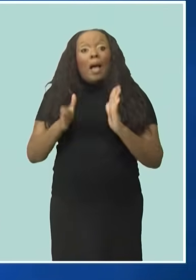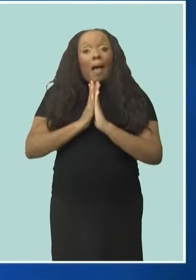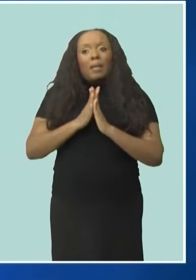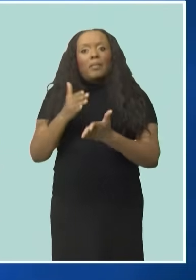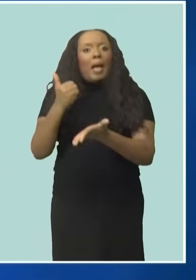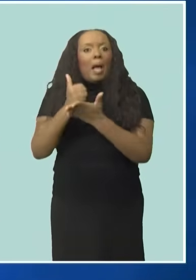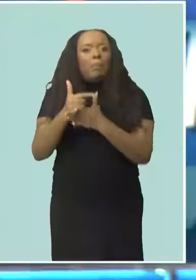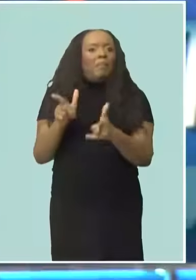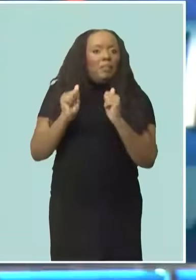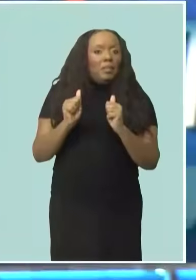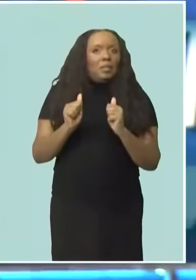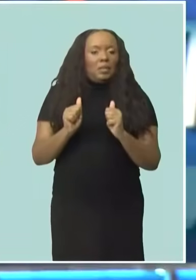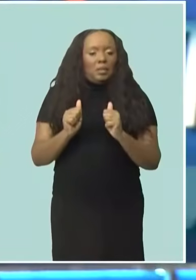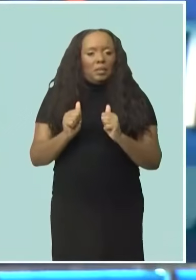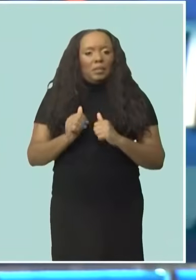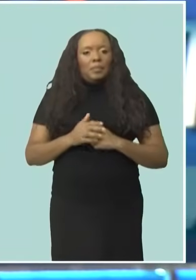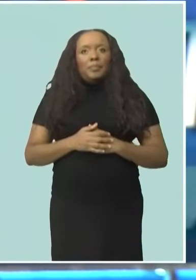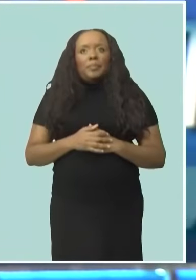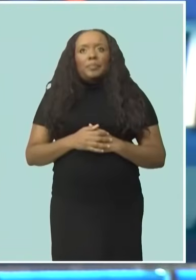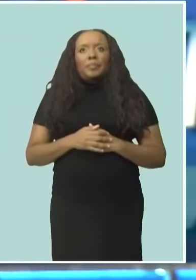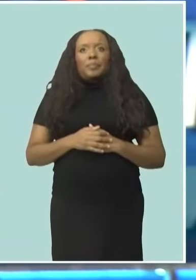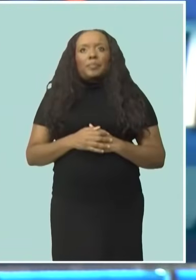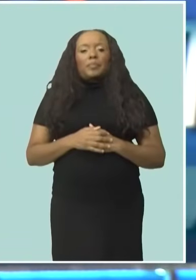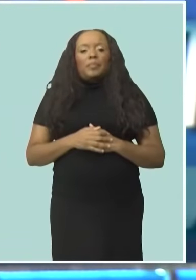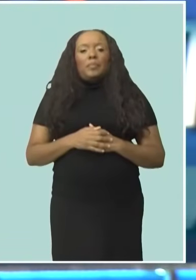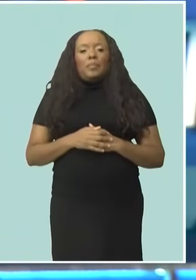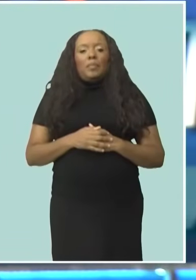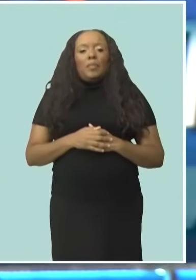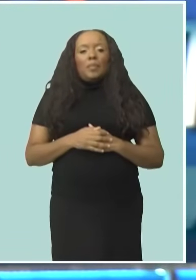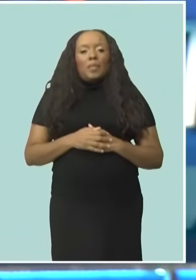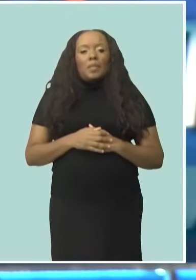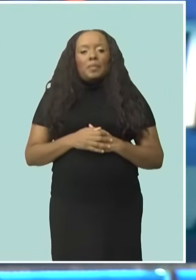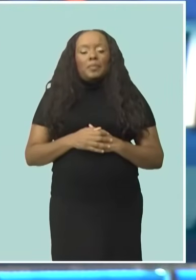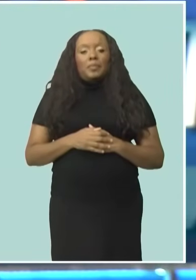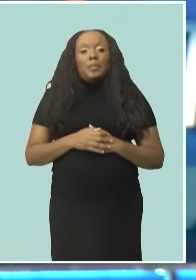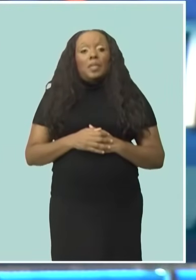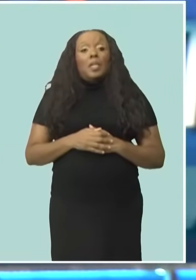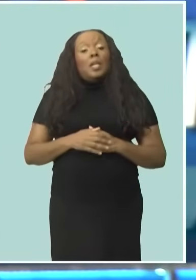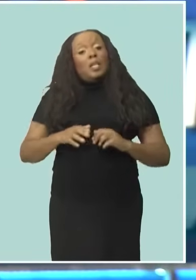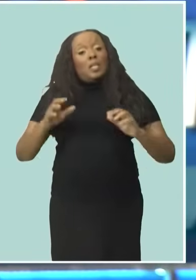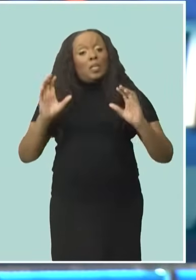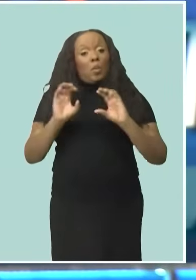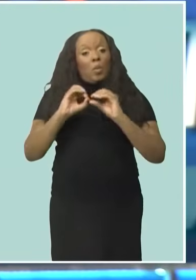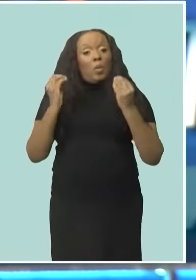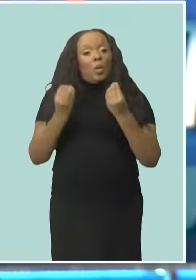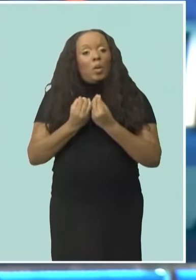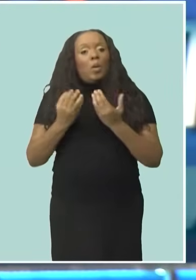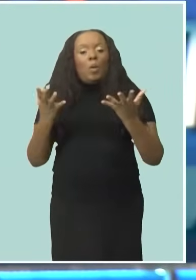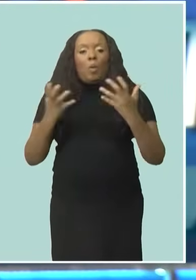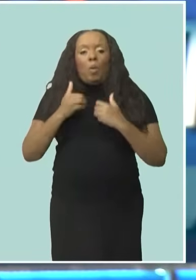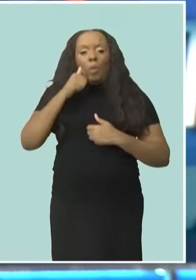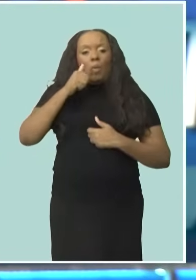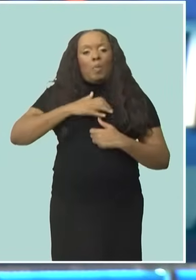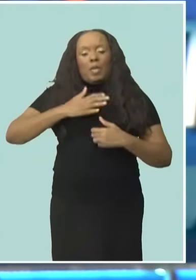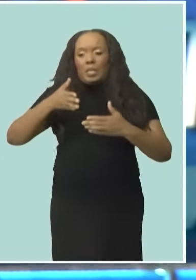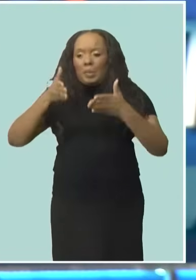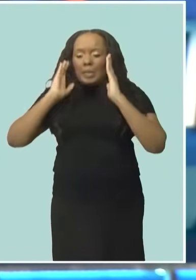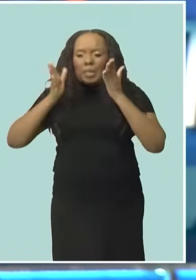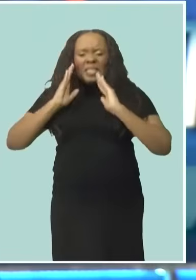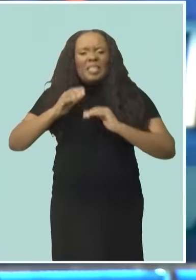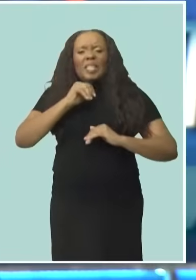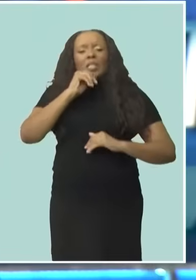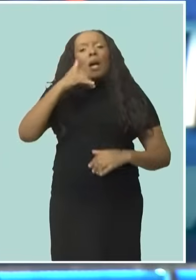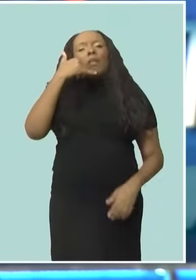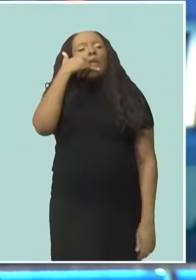help. This crop over, the organization has been urging women to avoid distractions like phones and